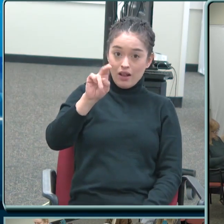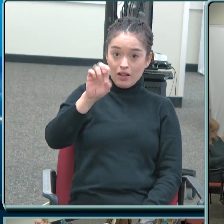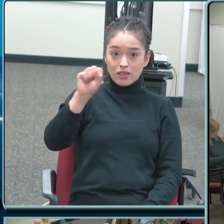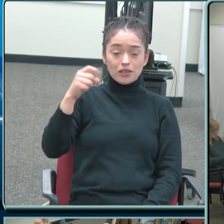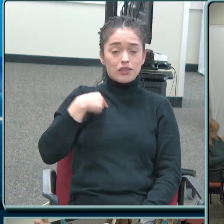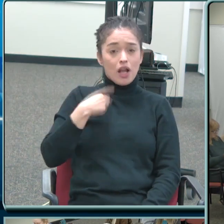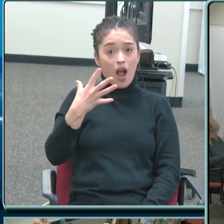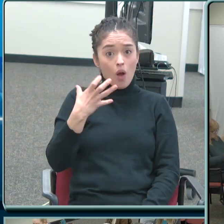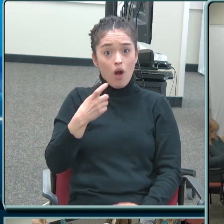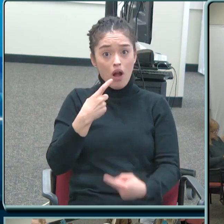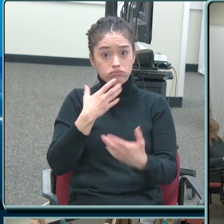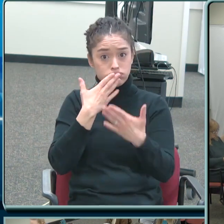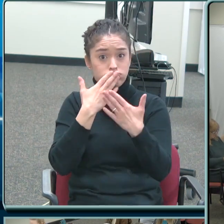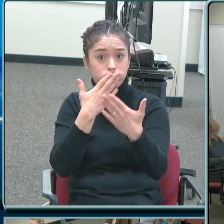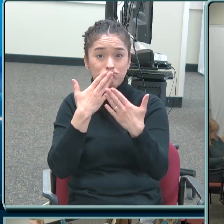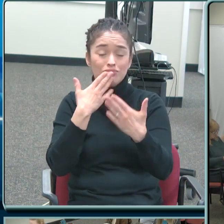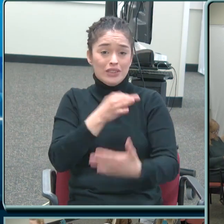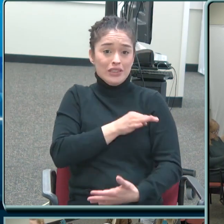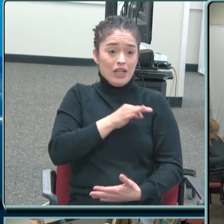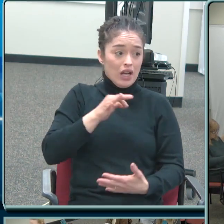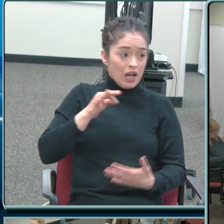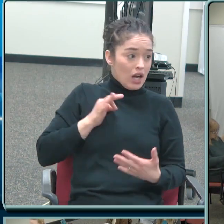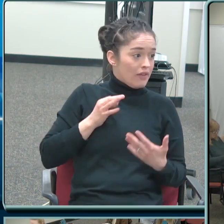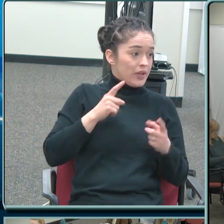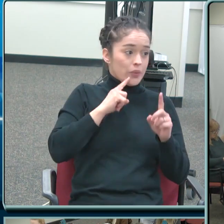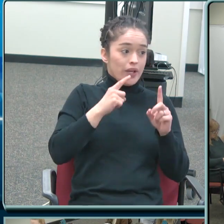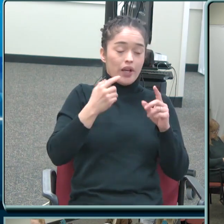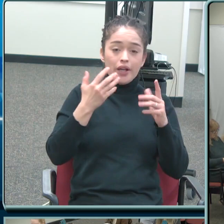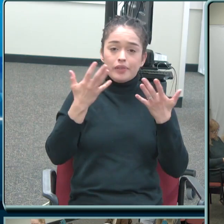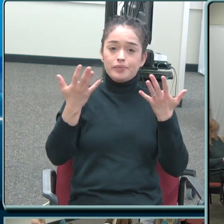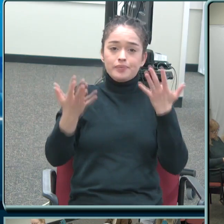acknowledge many of our staff have